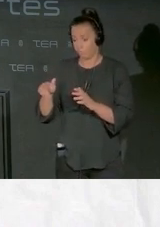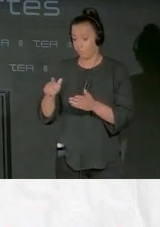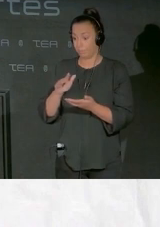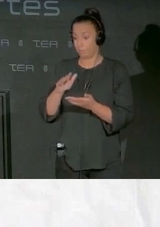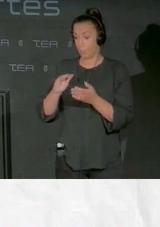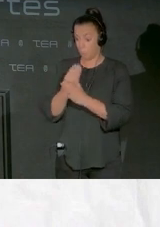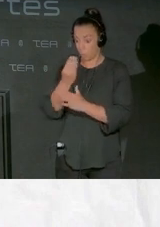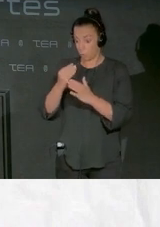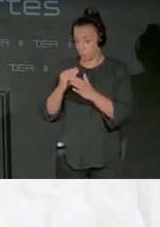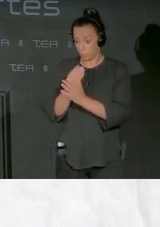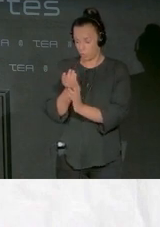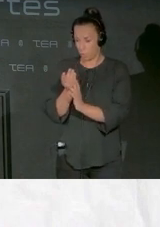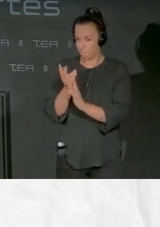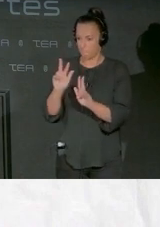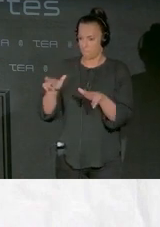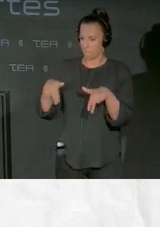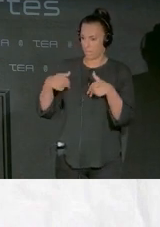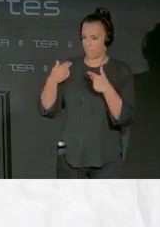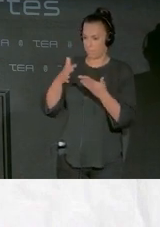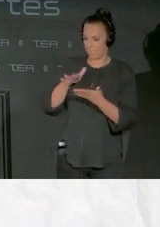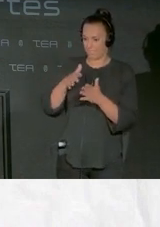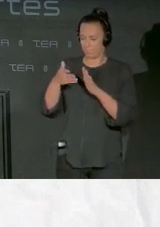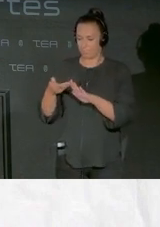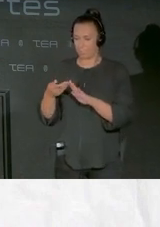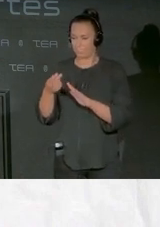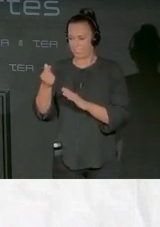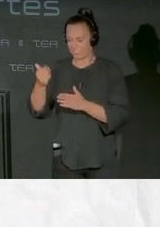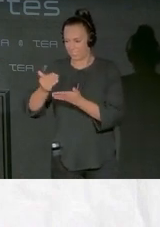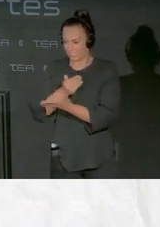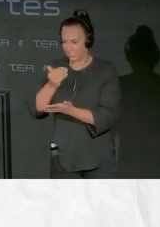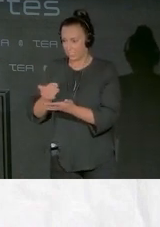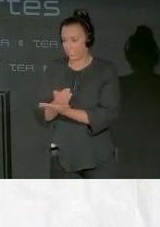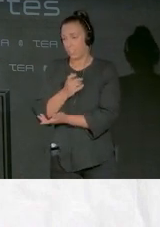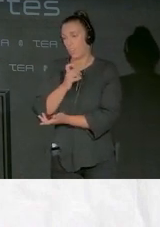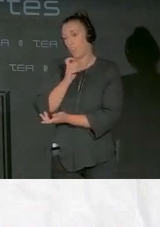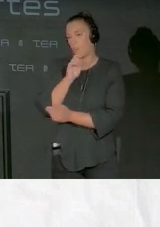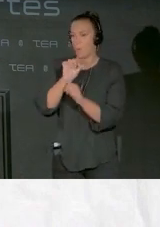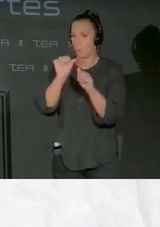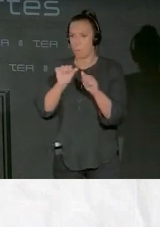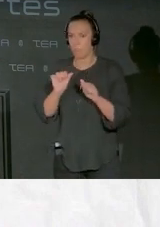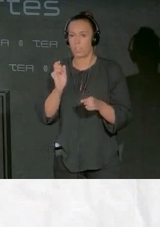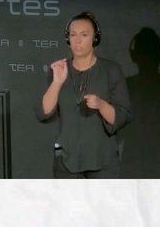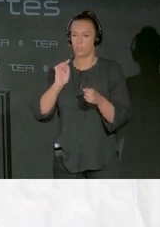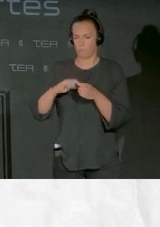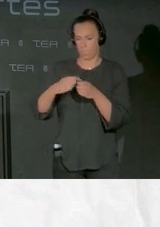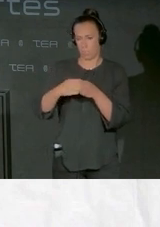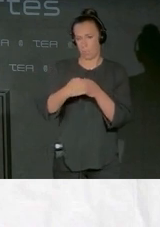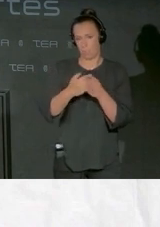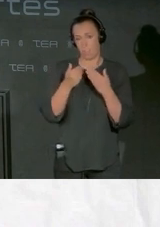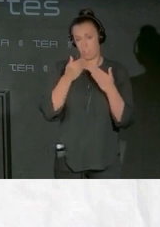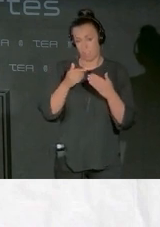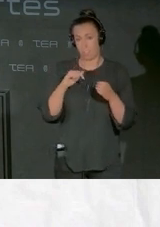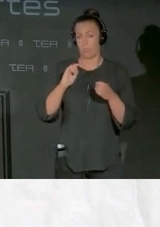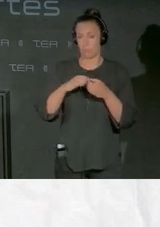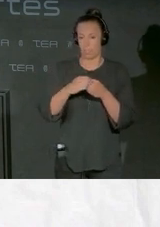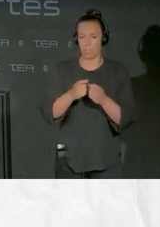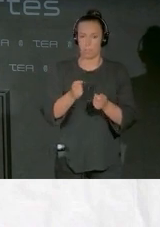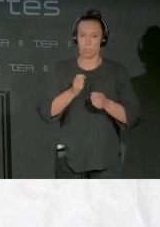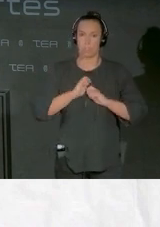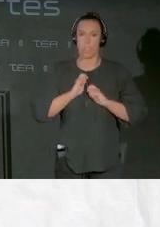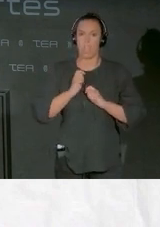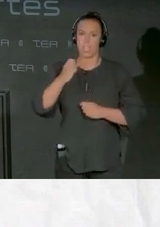which gives more steady revenues over time. We are talking about in-game ads or ad-supported business models. So